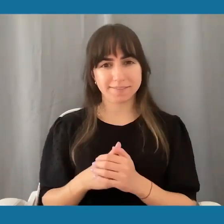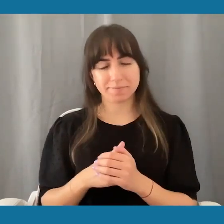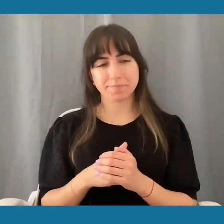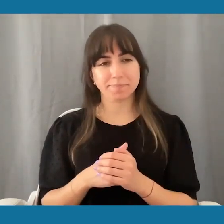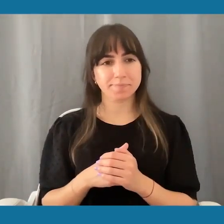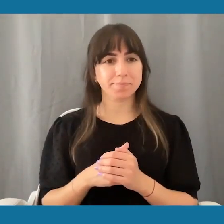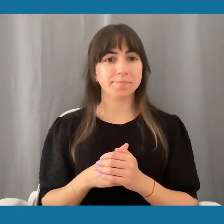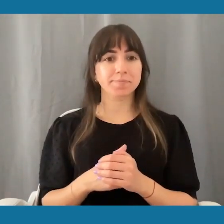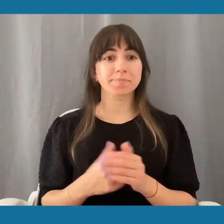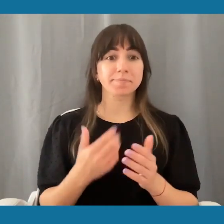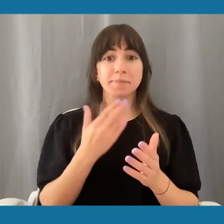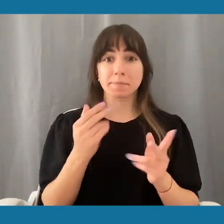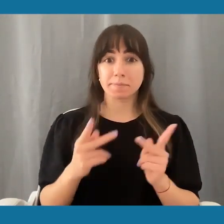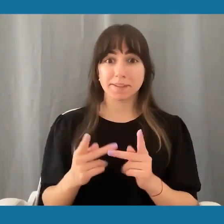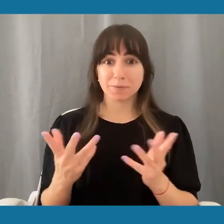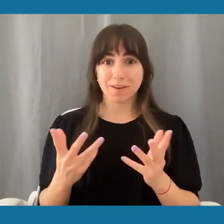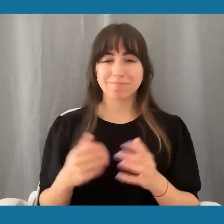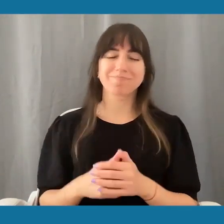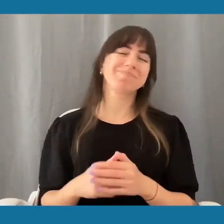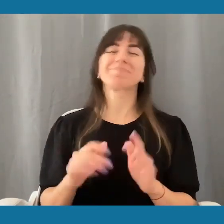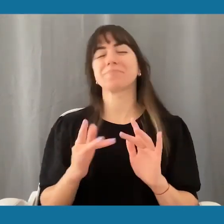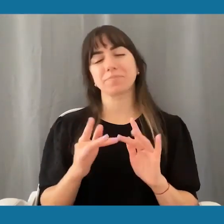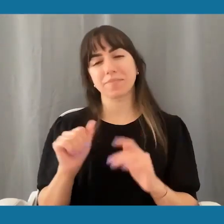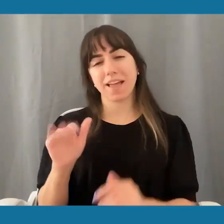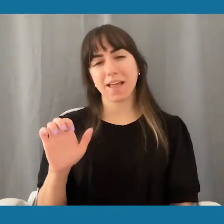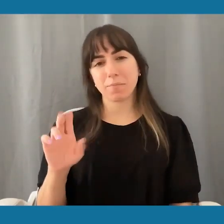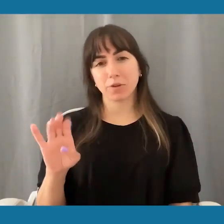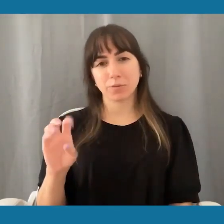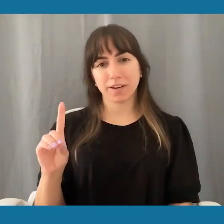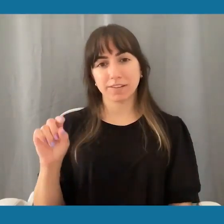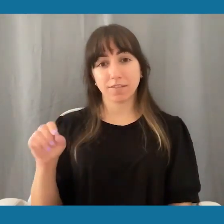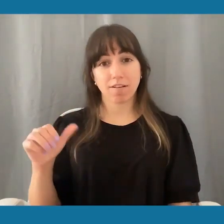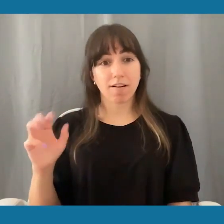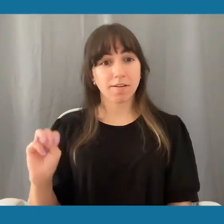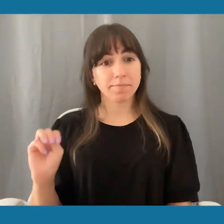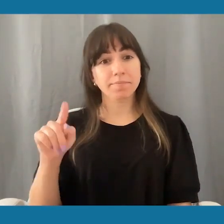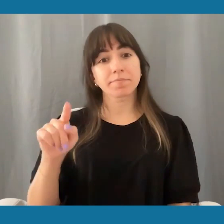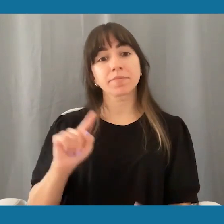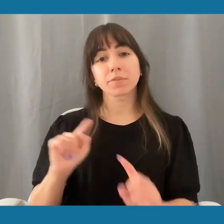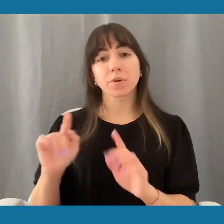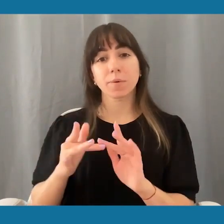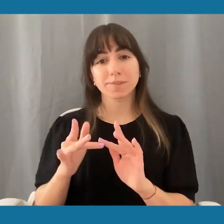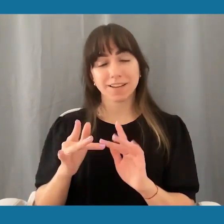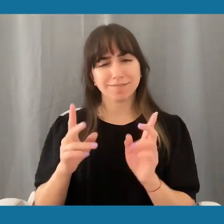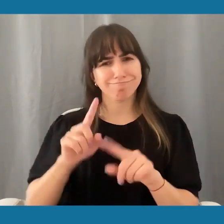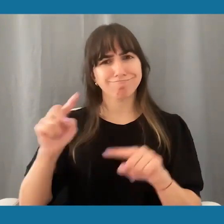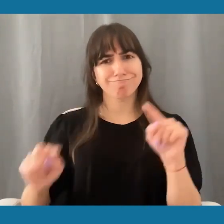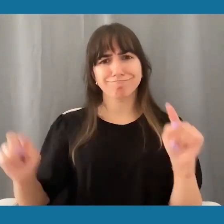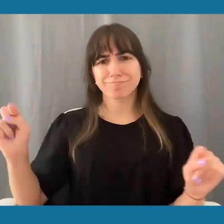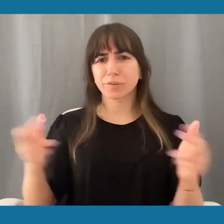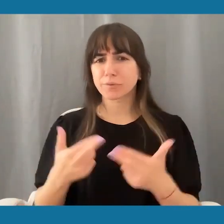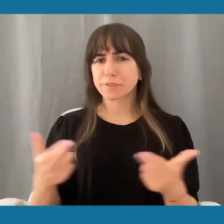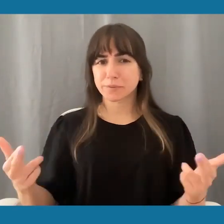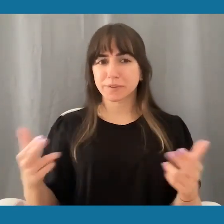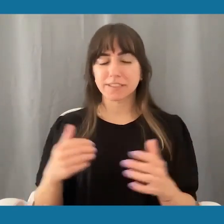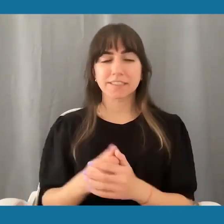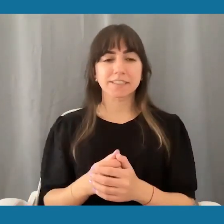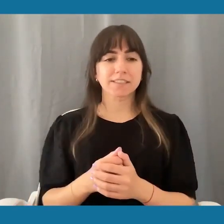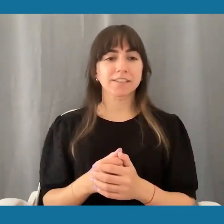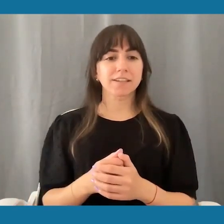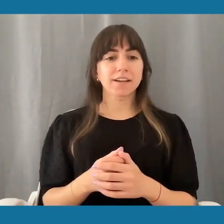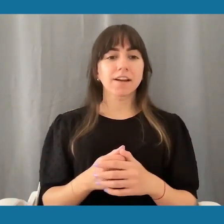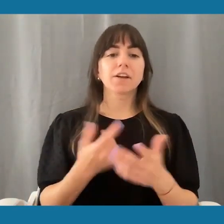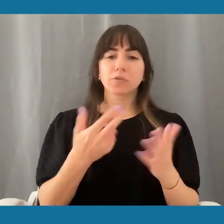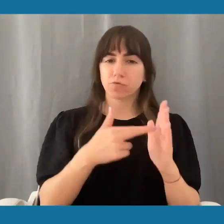of resources. That's also where you go to enroll in the program, manage the account. Able United is where you get started.